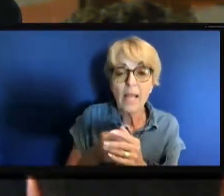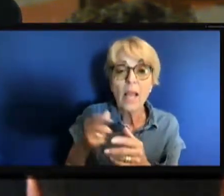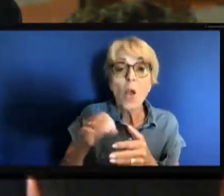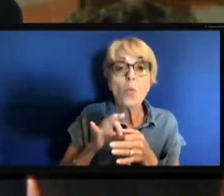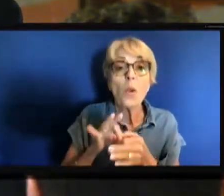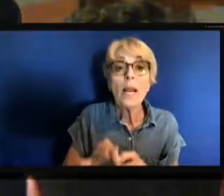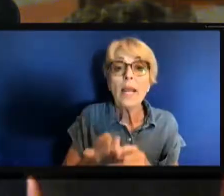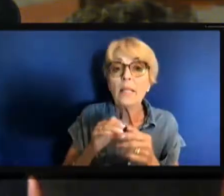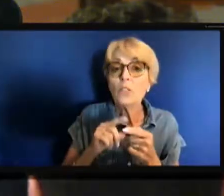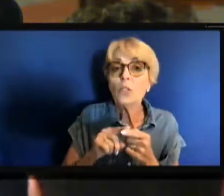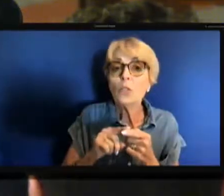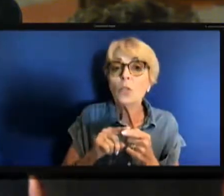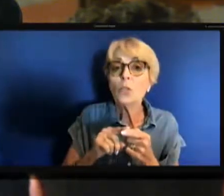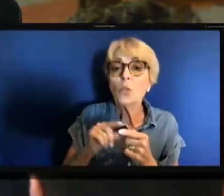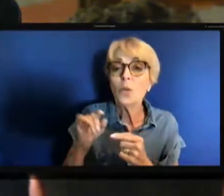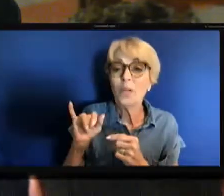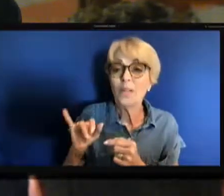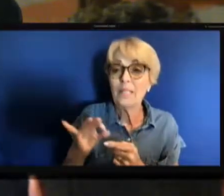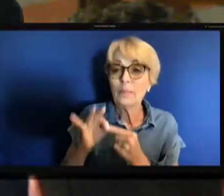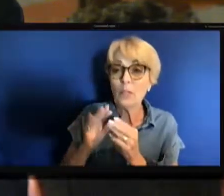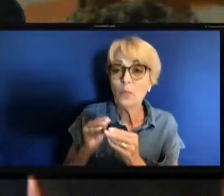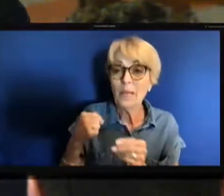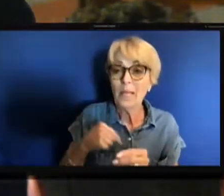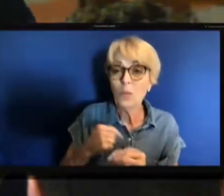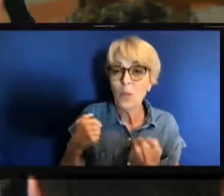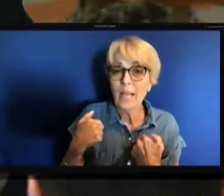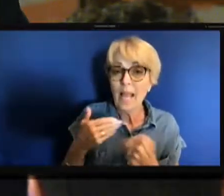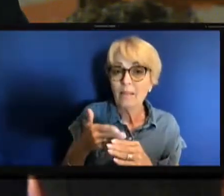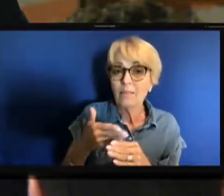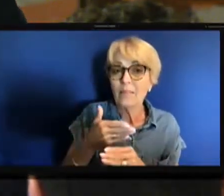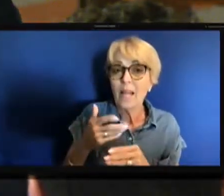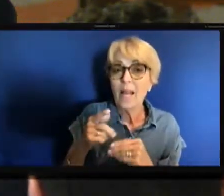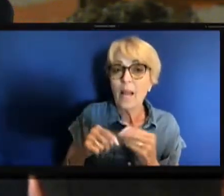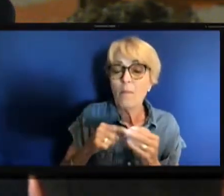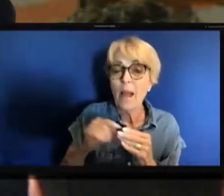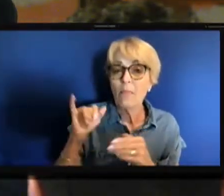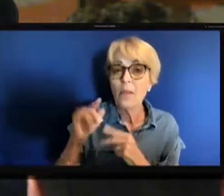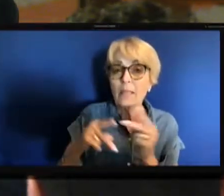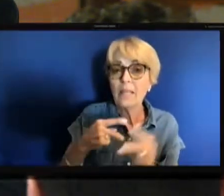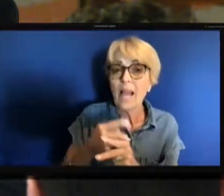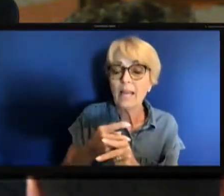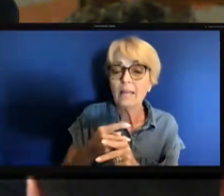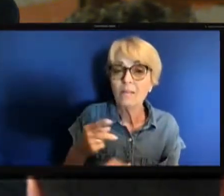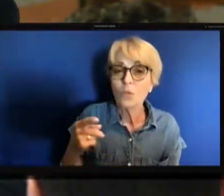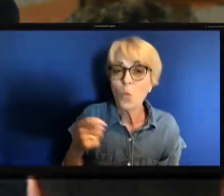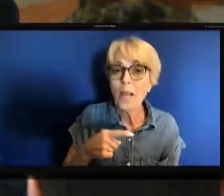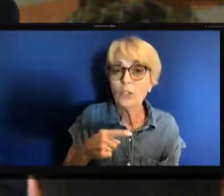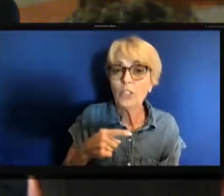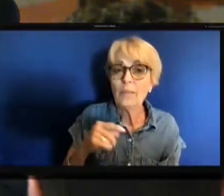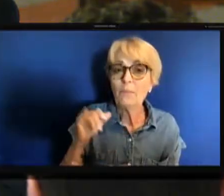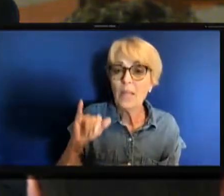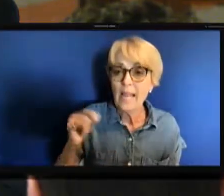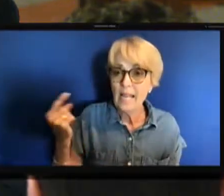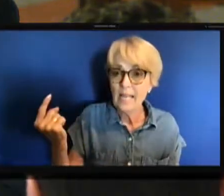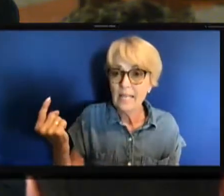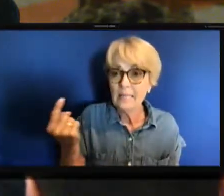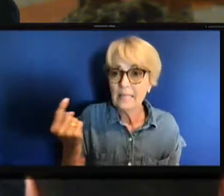the discussion we had earlier about this type of question. It is something that